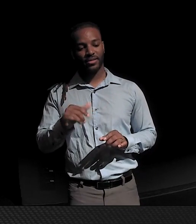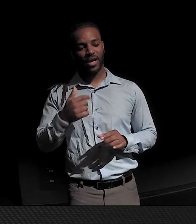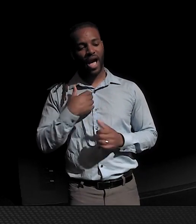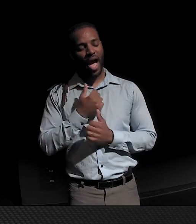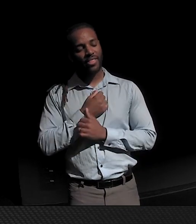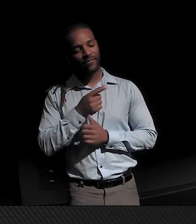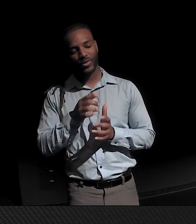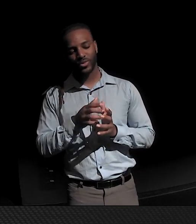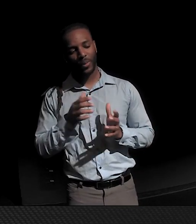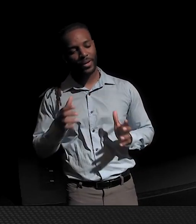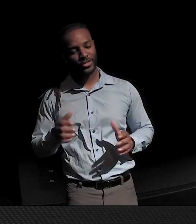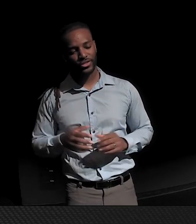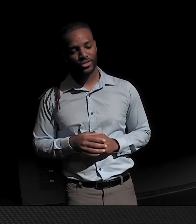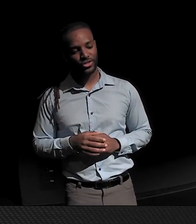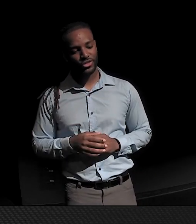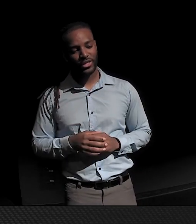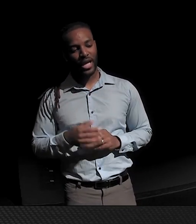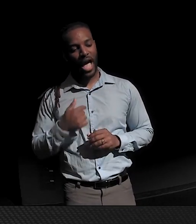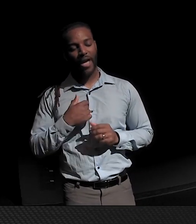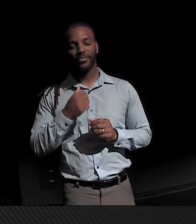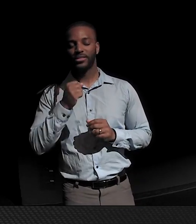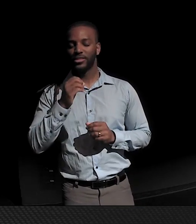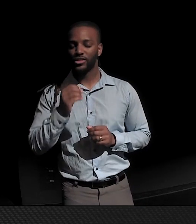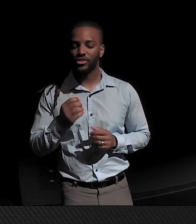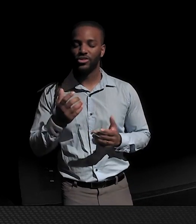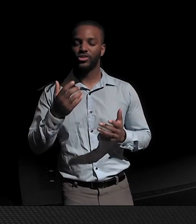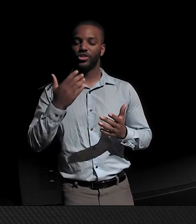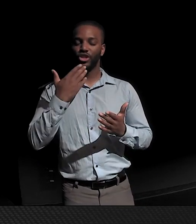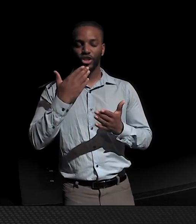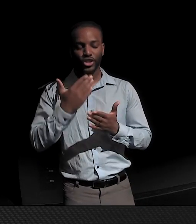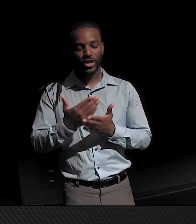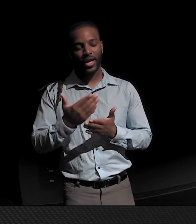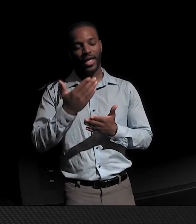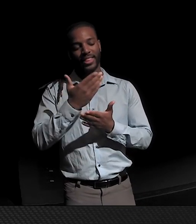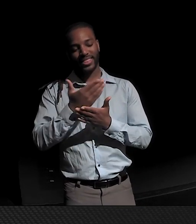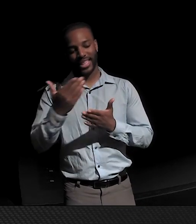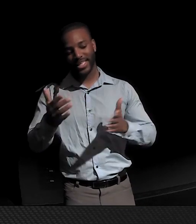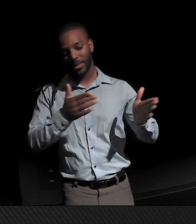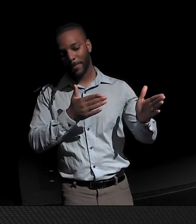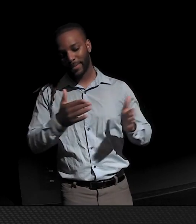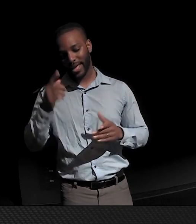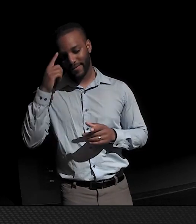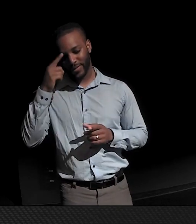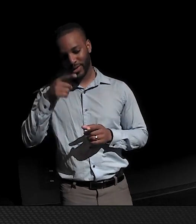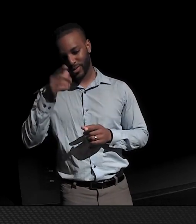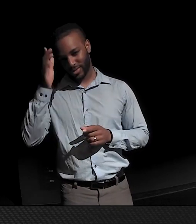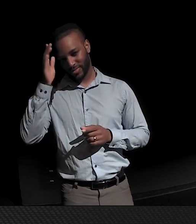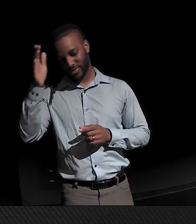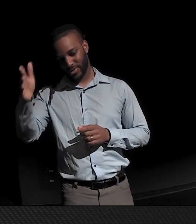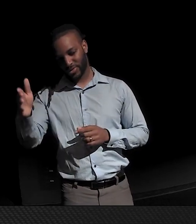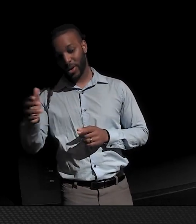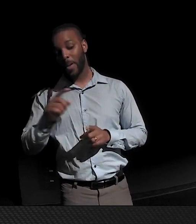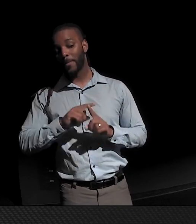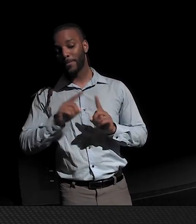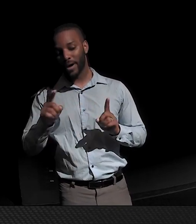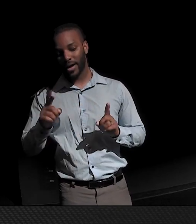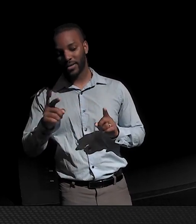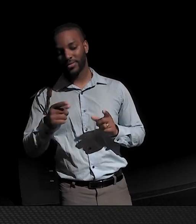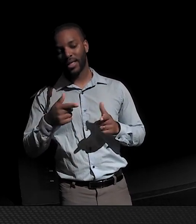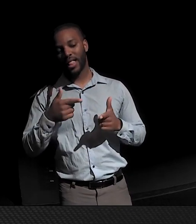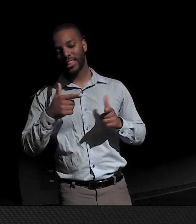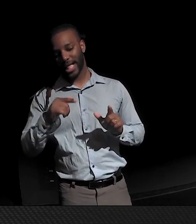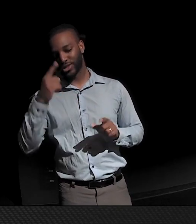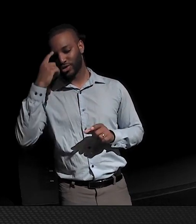I love you so much. And I have such good things for you. But let's dream